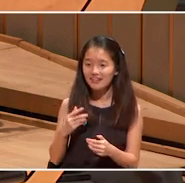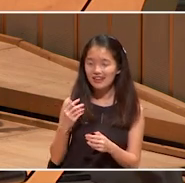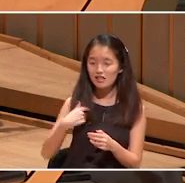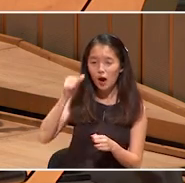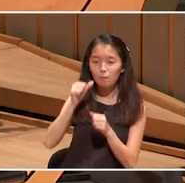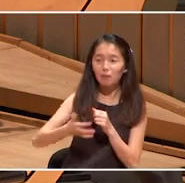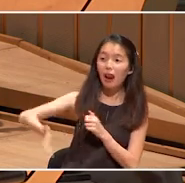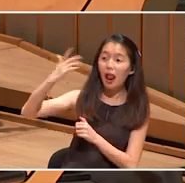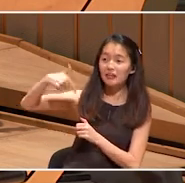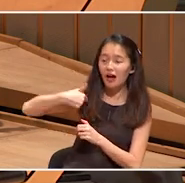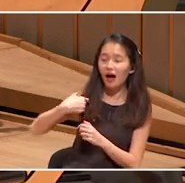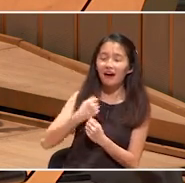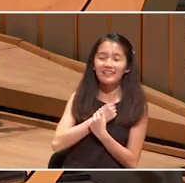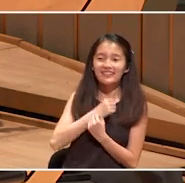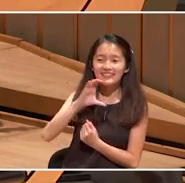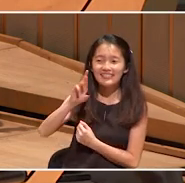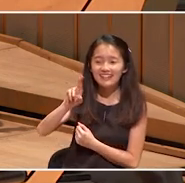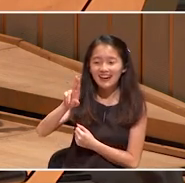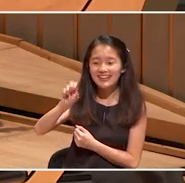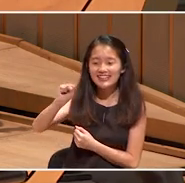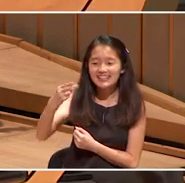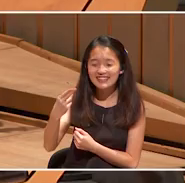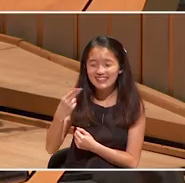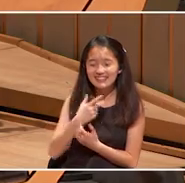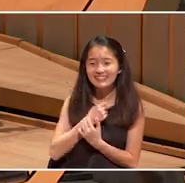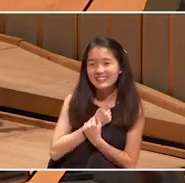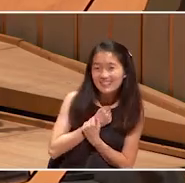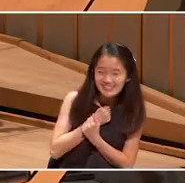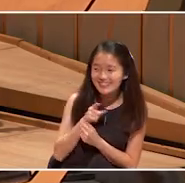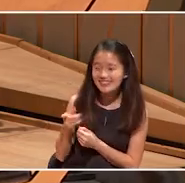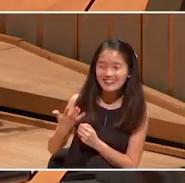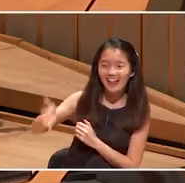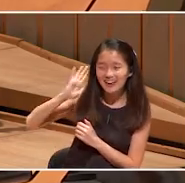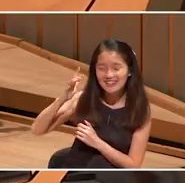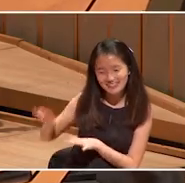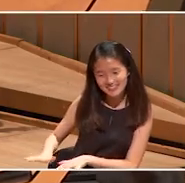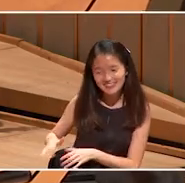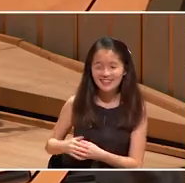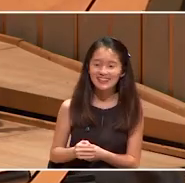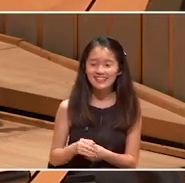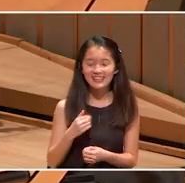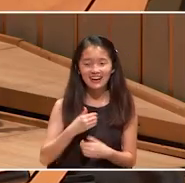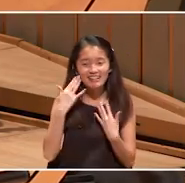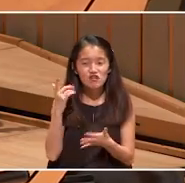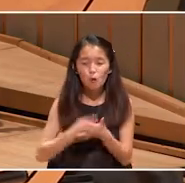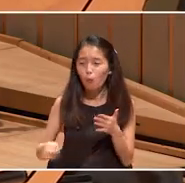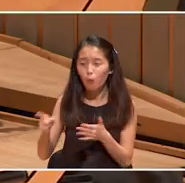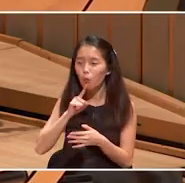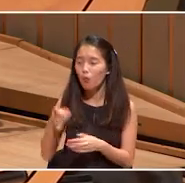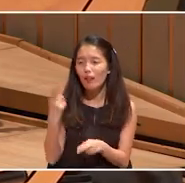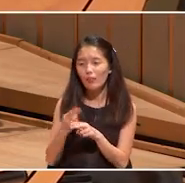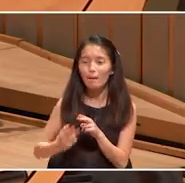you when we filmed it. Massive." And, I didn't even know what his real name was.